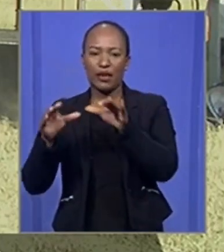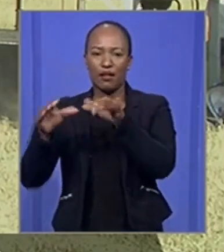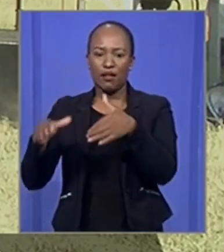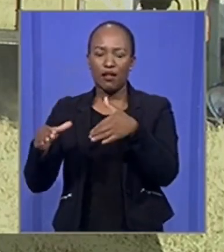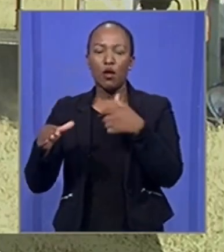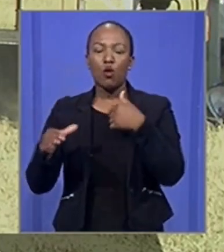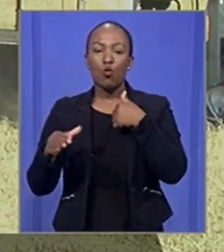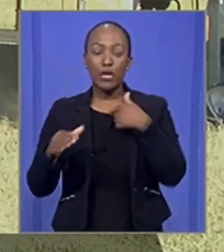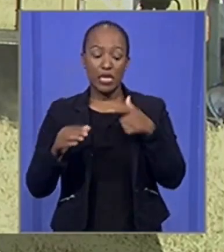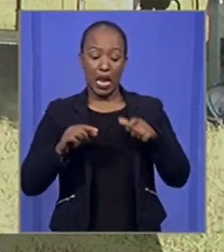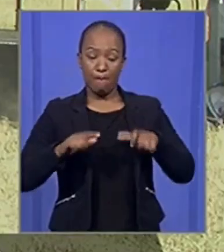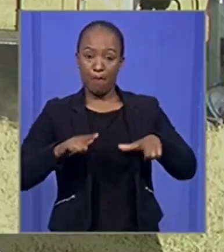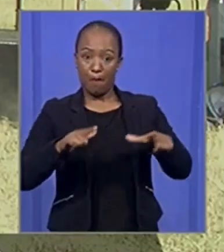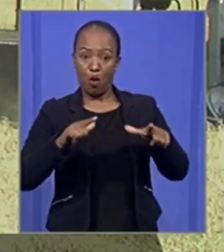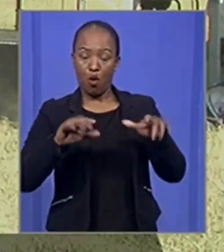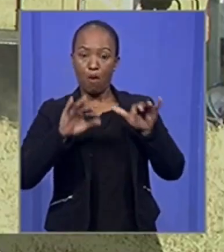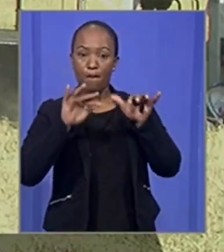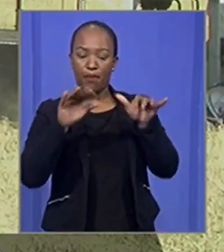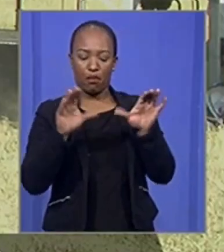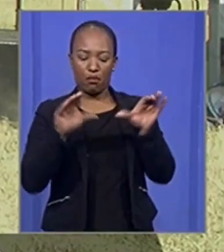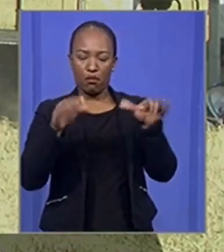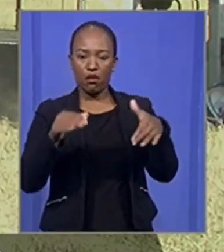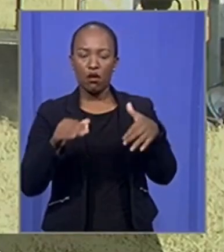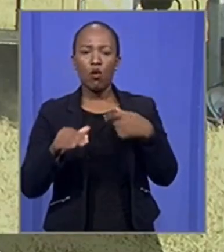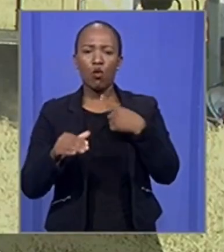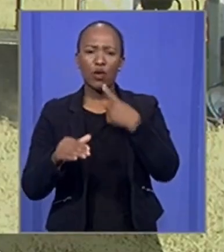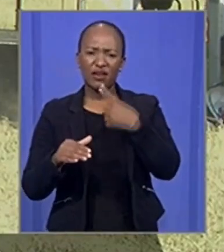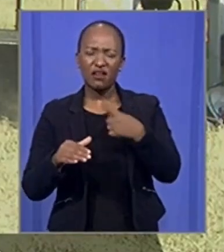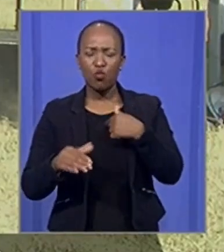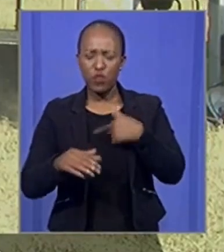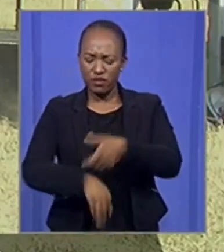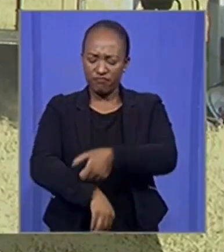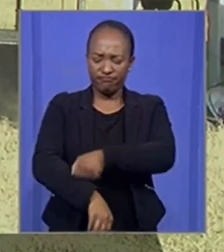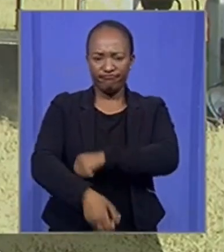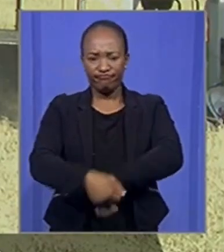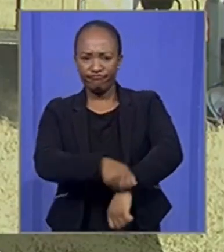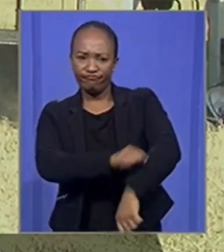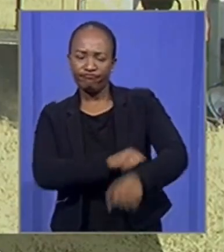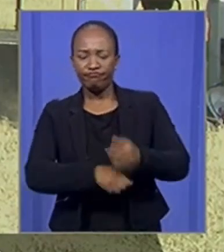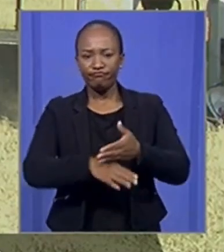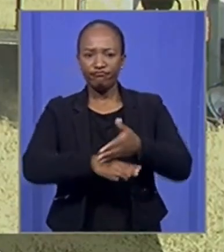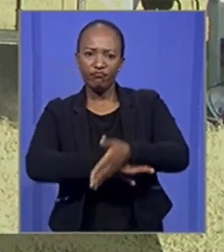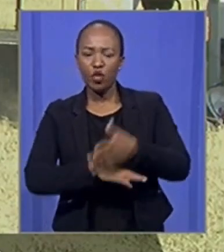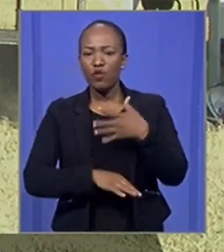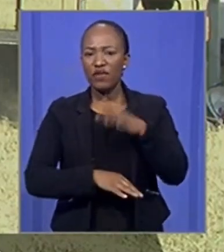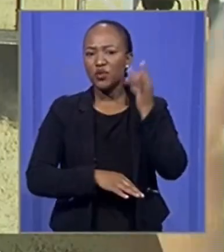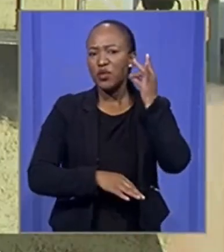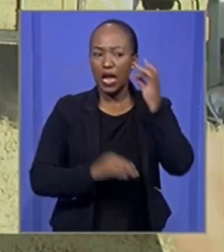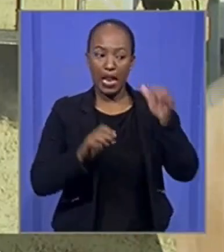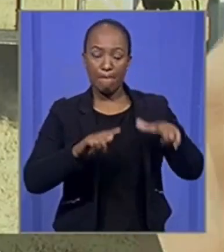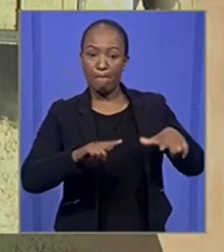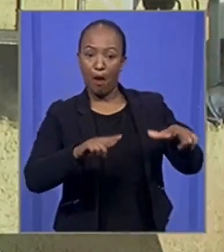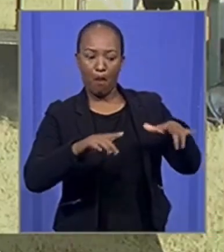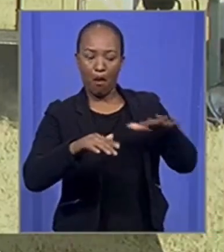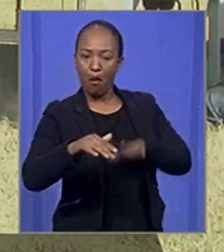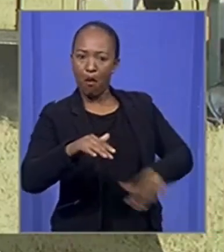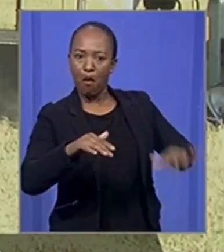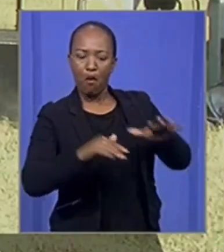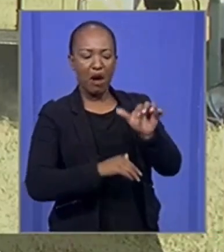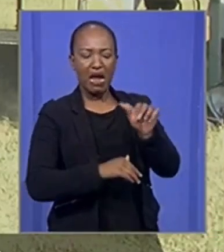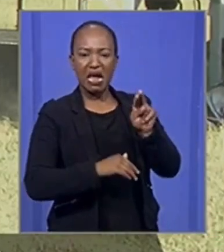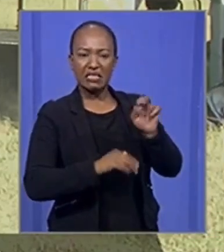Forum, we are coming guns blazing because we heard that Limpopo belongs to the ANC. We are saying, how can